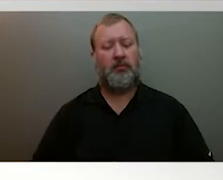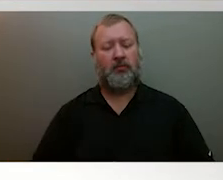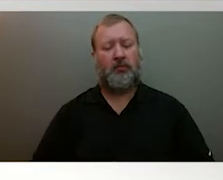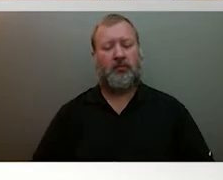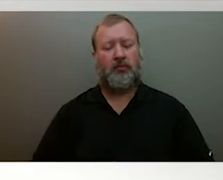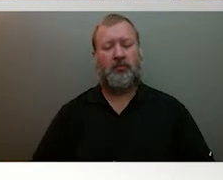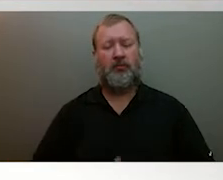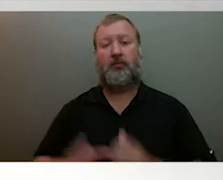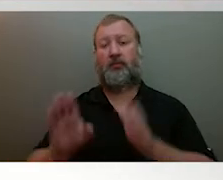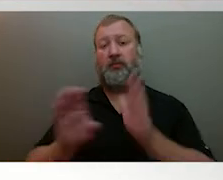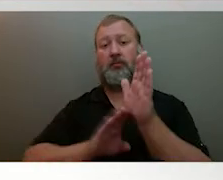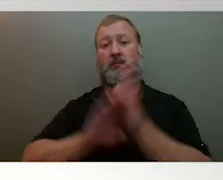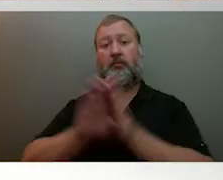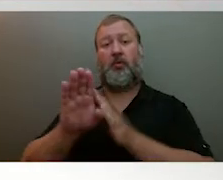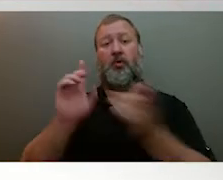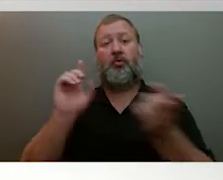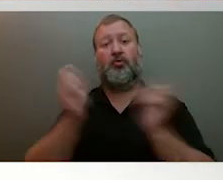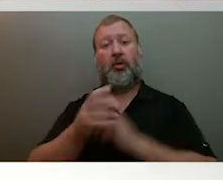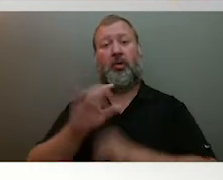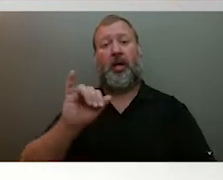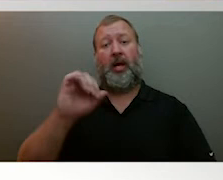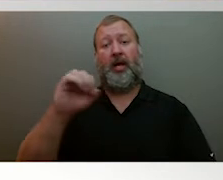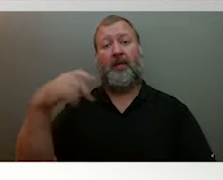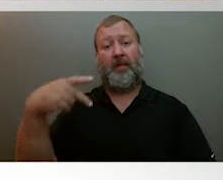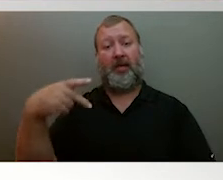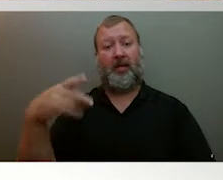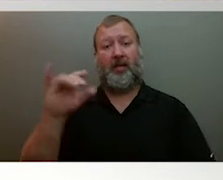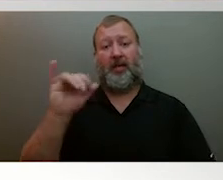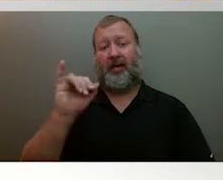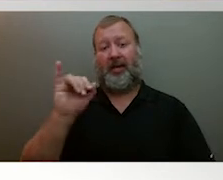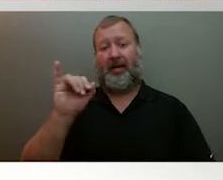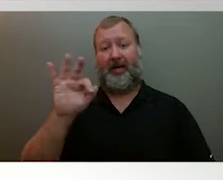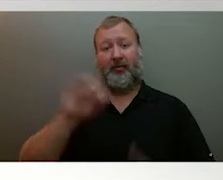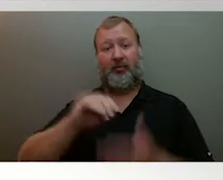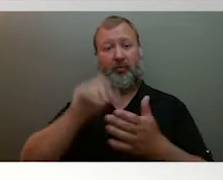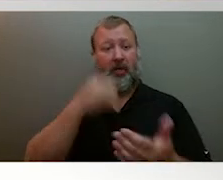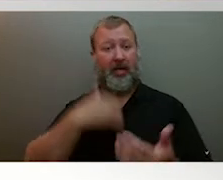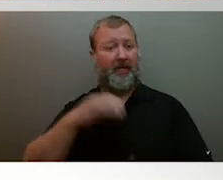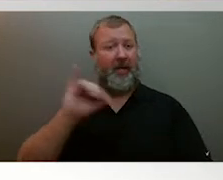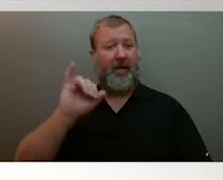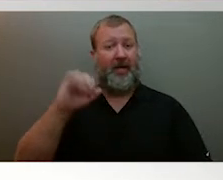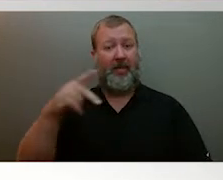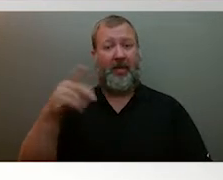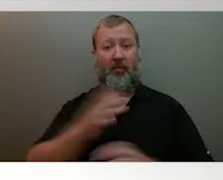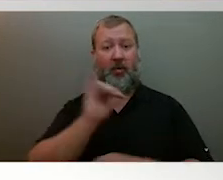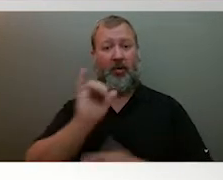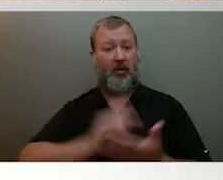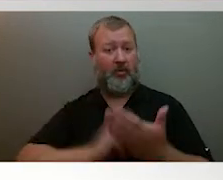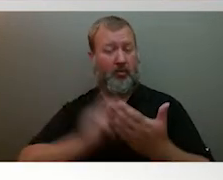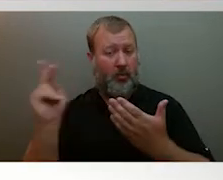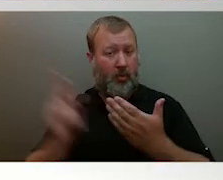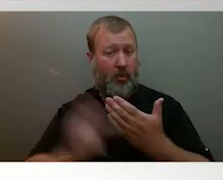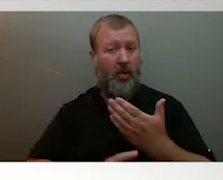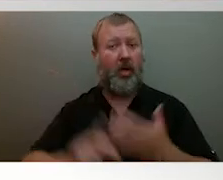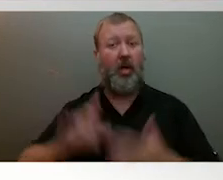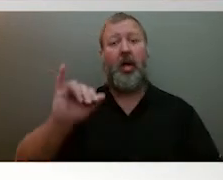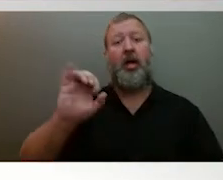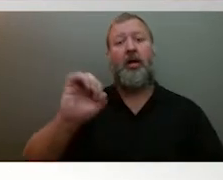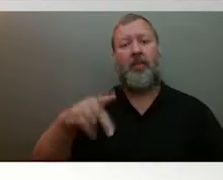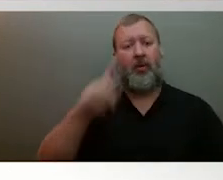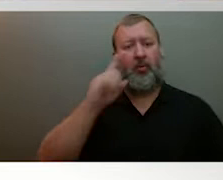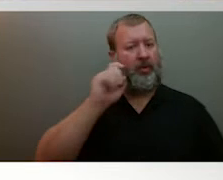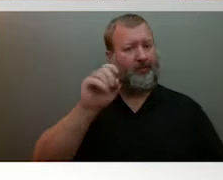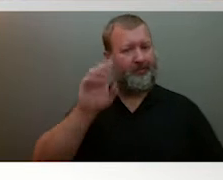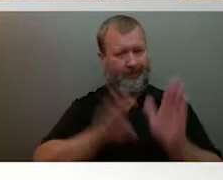or revision of the IEP. If the student did not have an IEP prior to hospital homebound eligibility, an IEP will need to